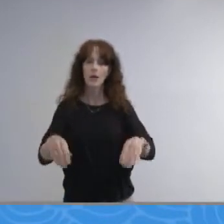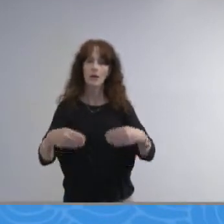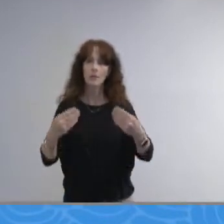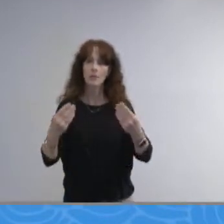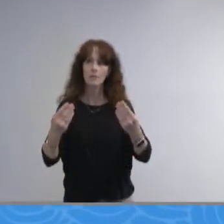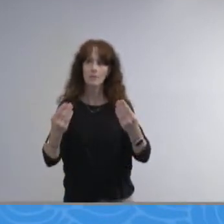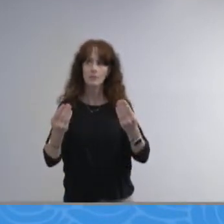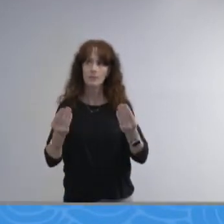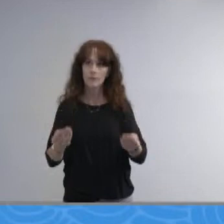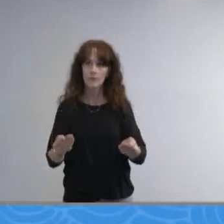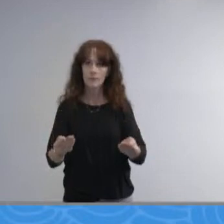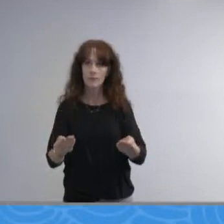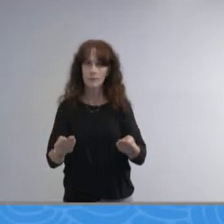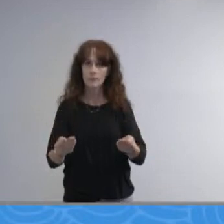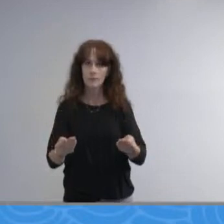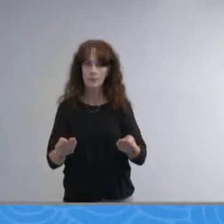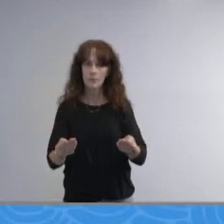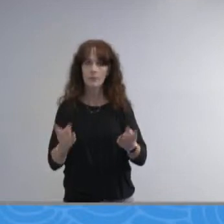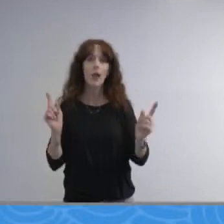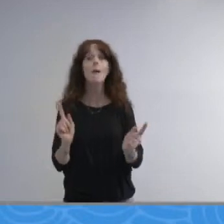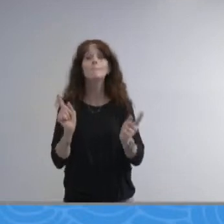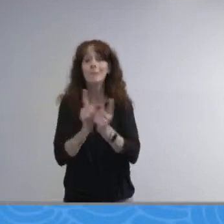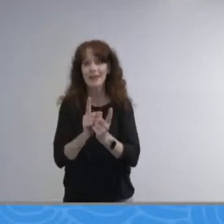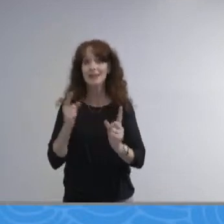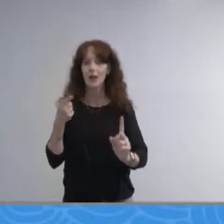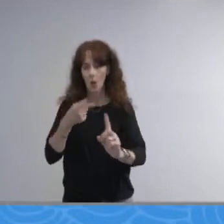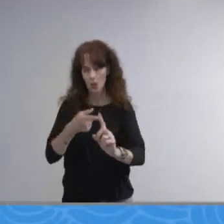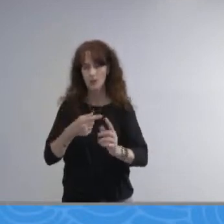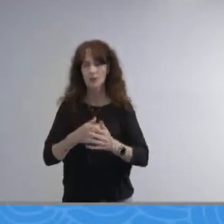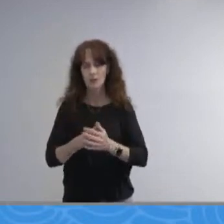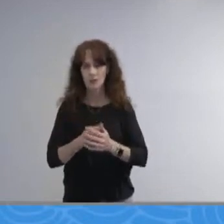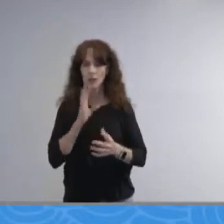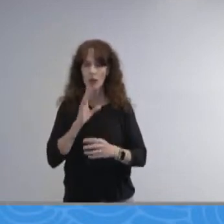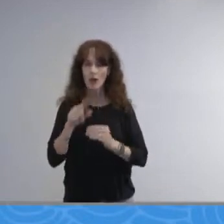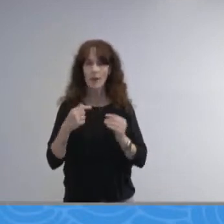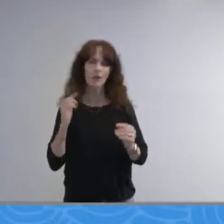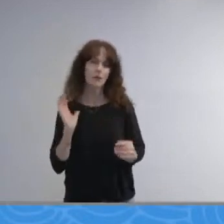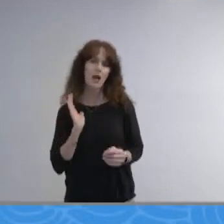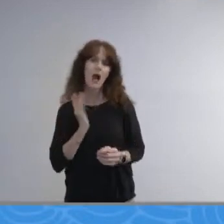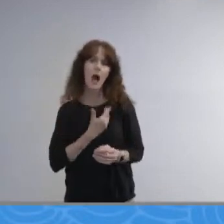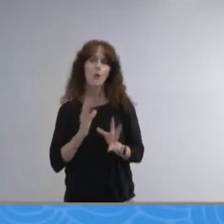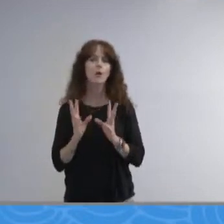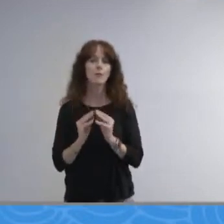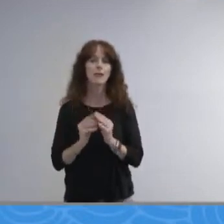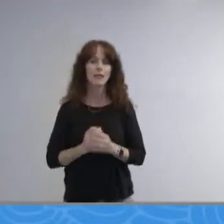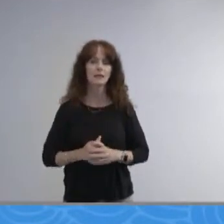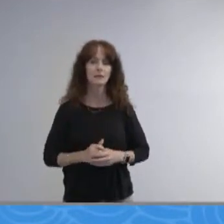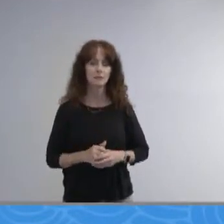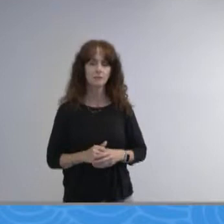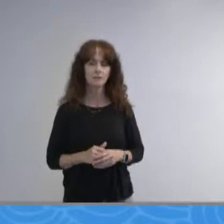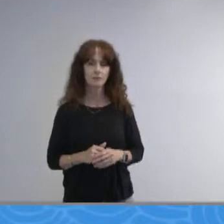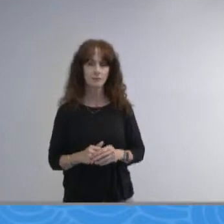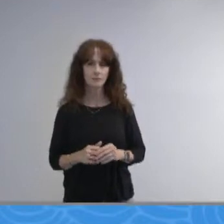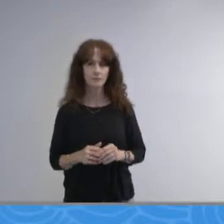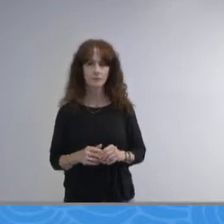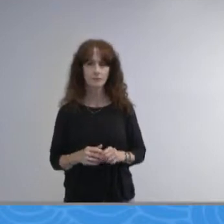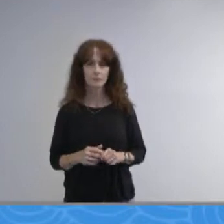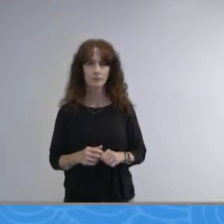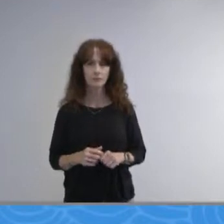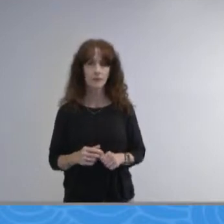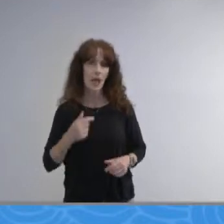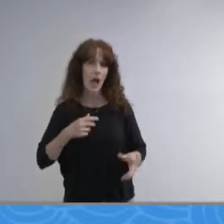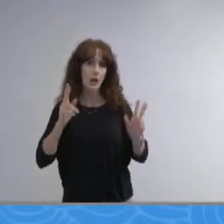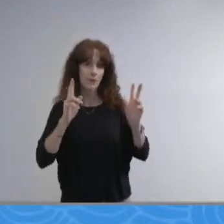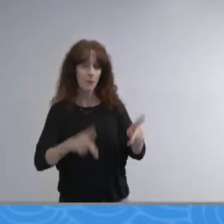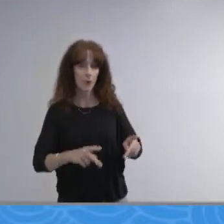provide these or meet these goals? So this is what we talk about in our meetings. And me, I'm a